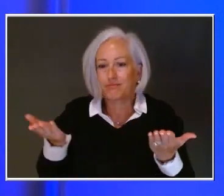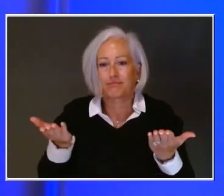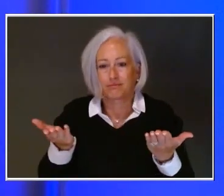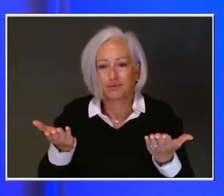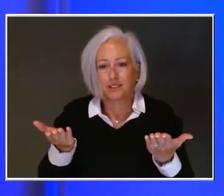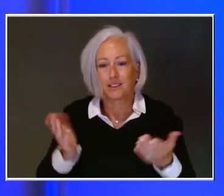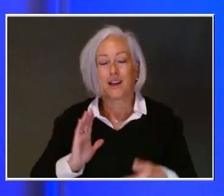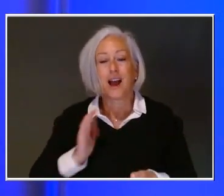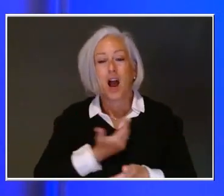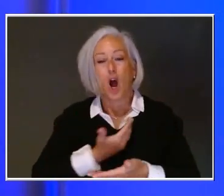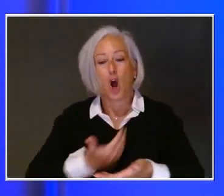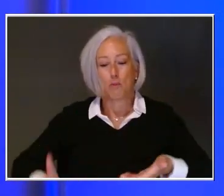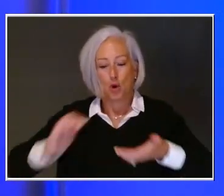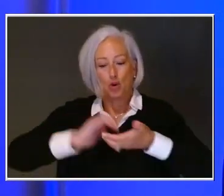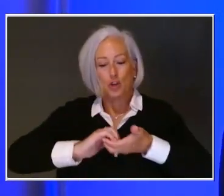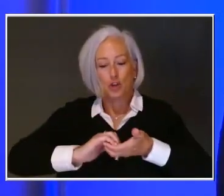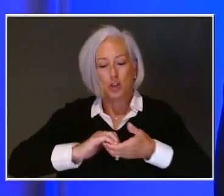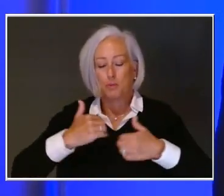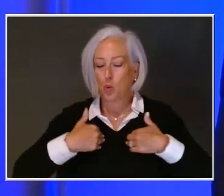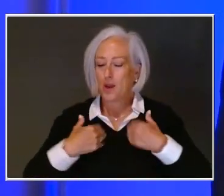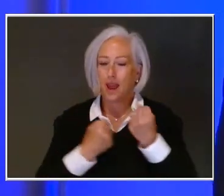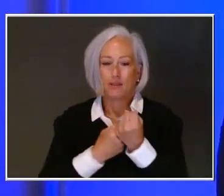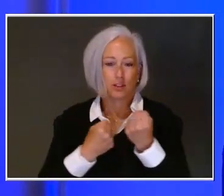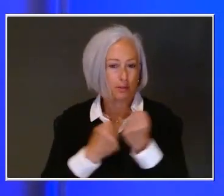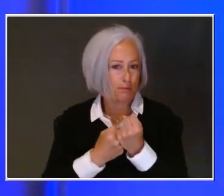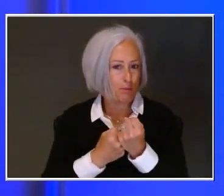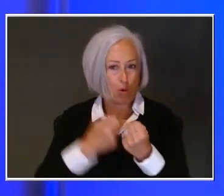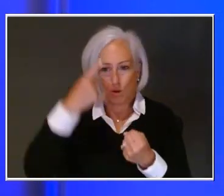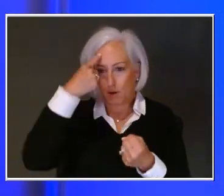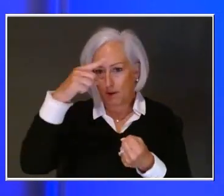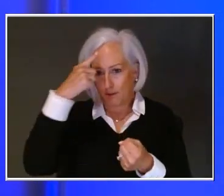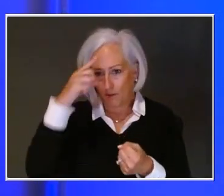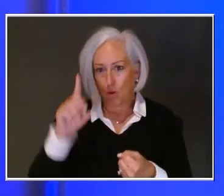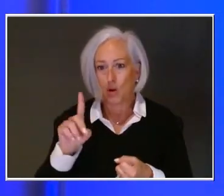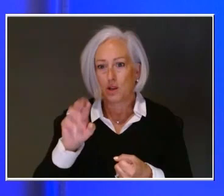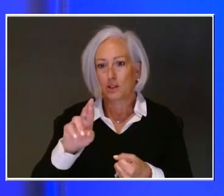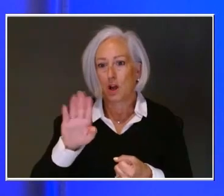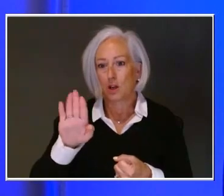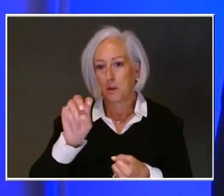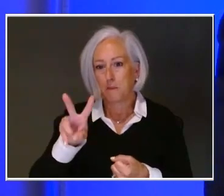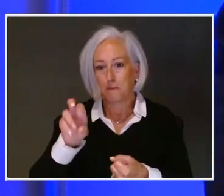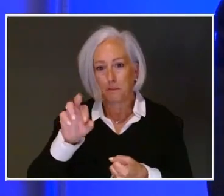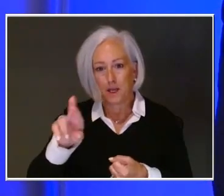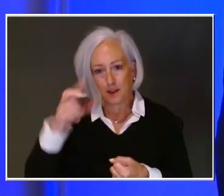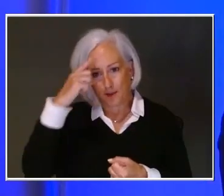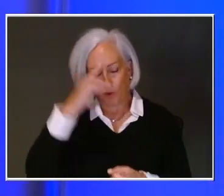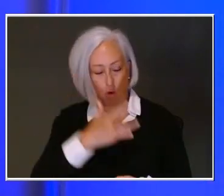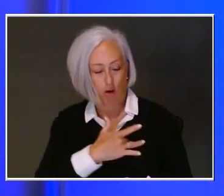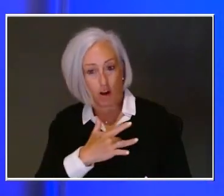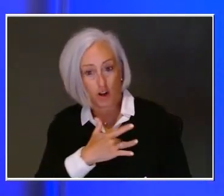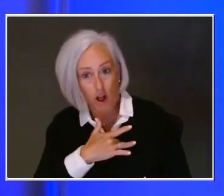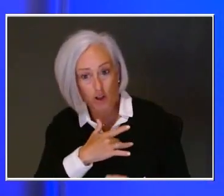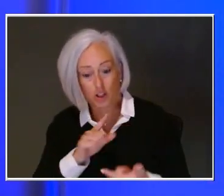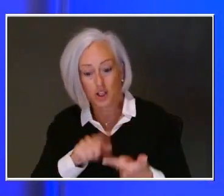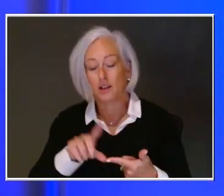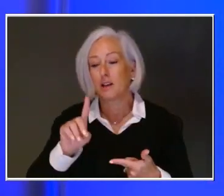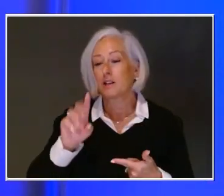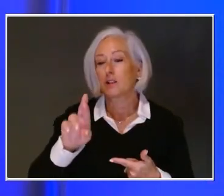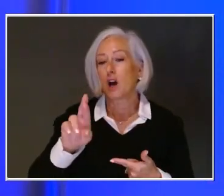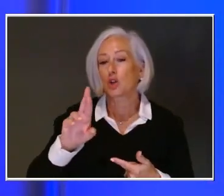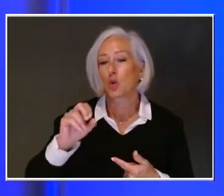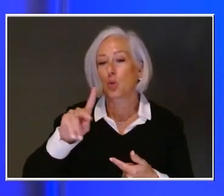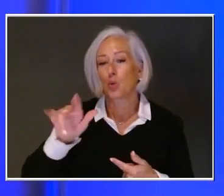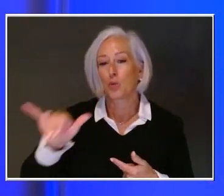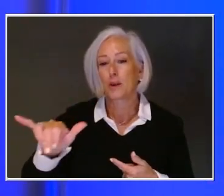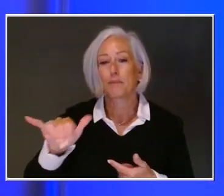we have the support, whether it's Dr. Beaver, who helps us with cardiology, or Dr. Rippey, who may help us with